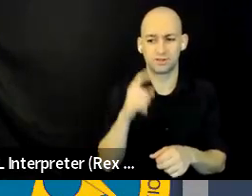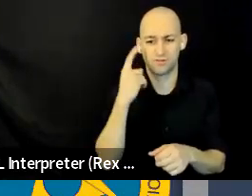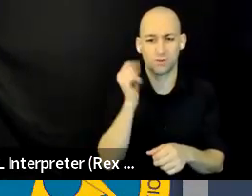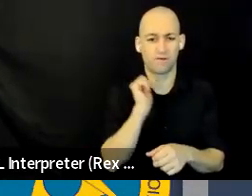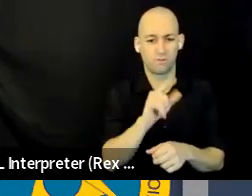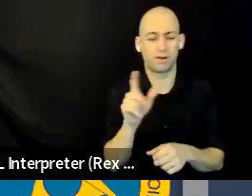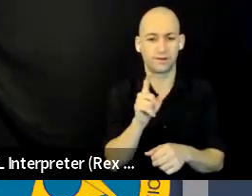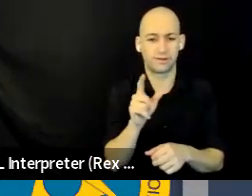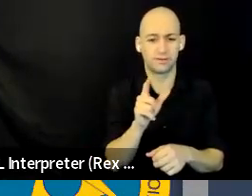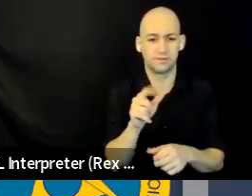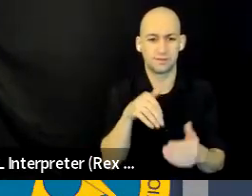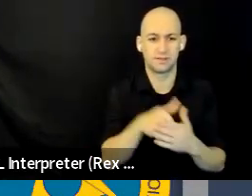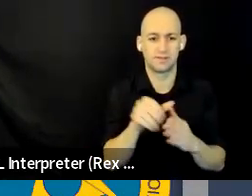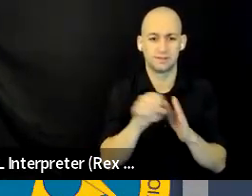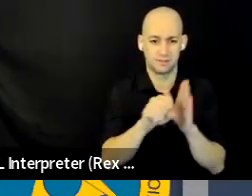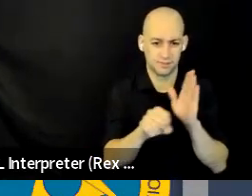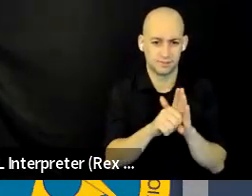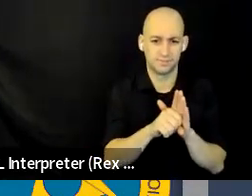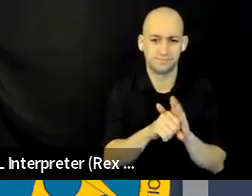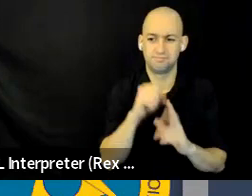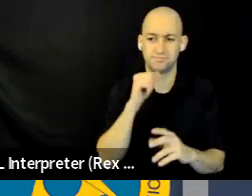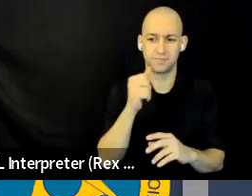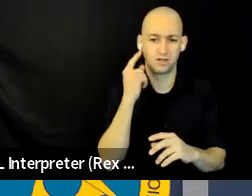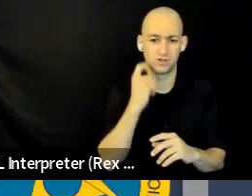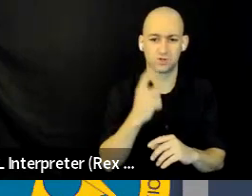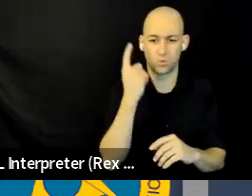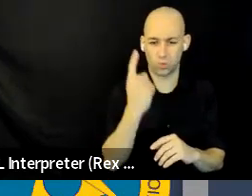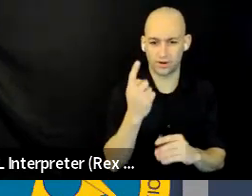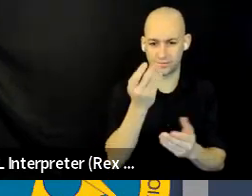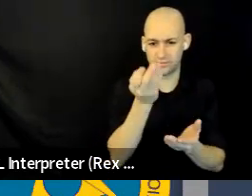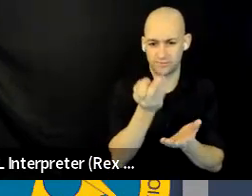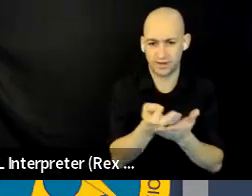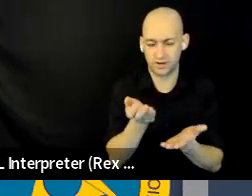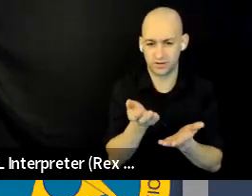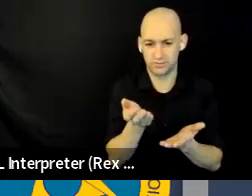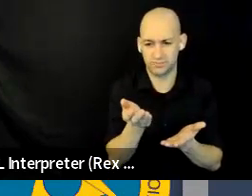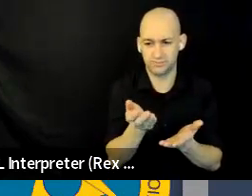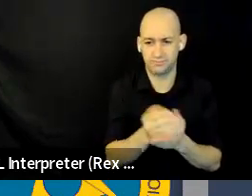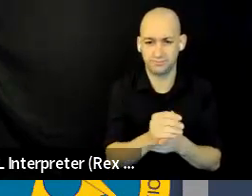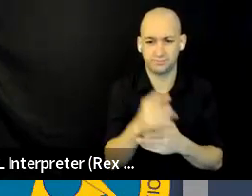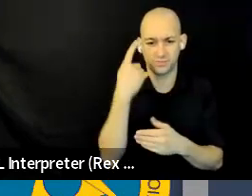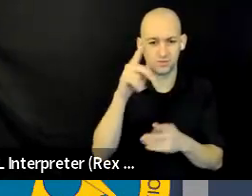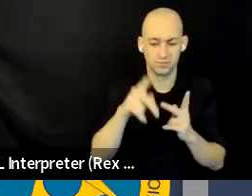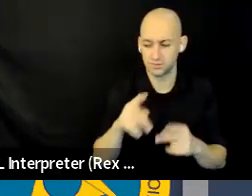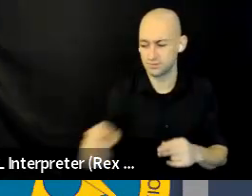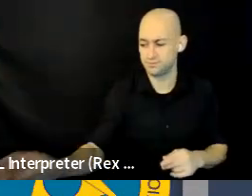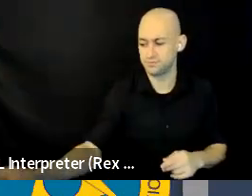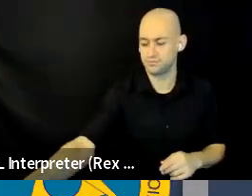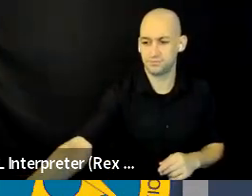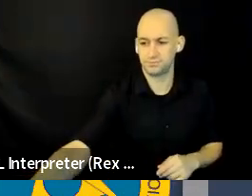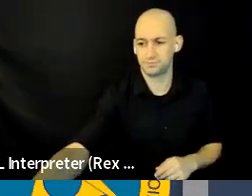everyone in the state. You know, it's not just one factor, it's for the people. Right. Thank you.